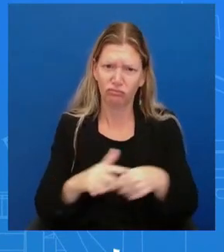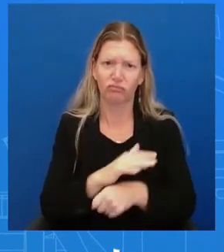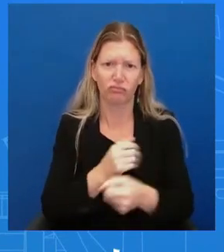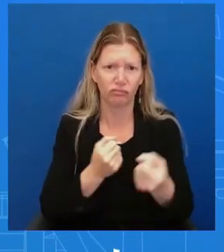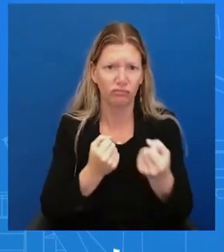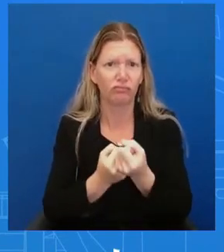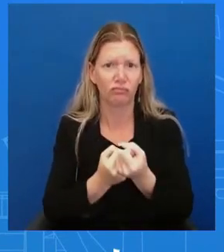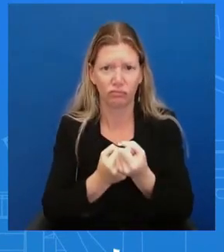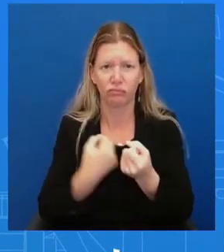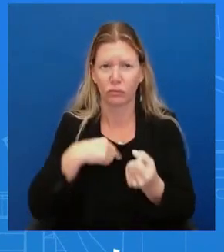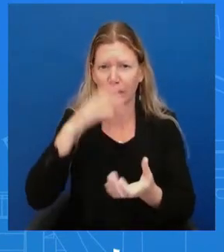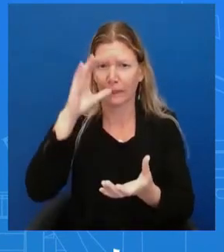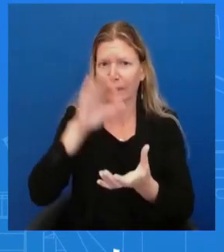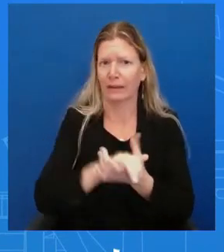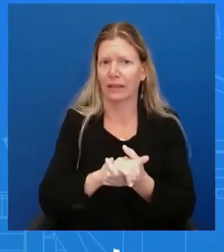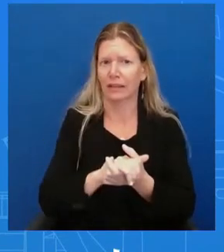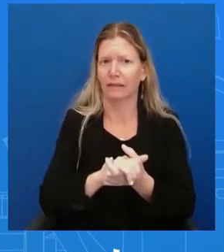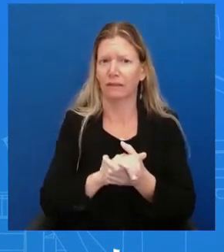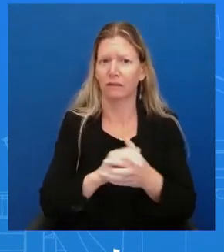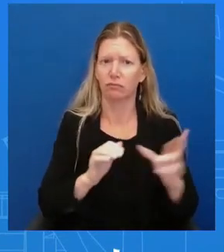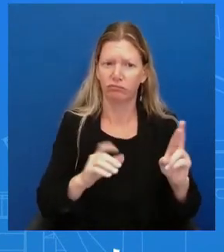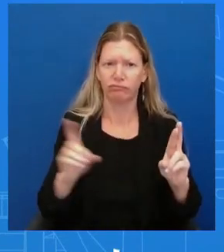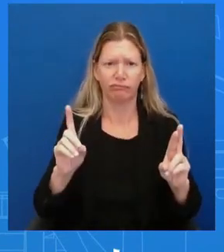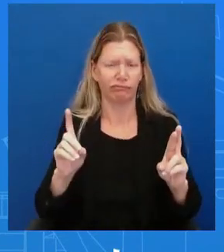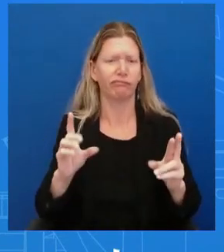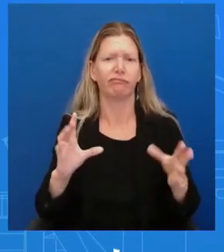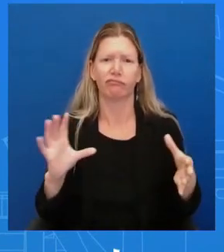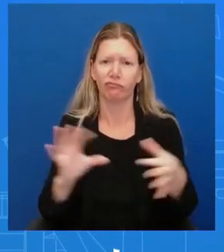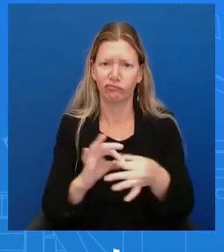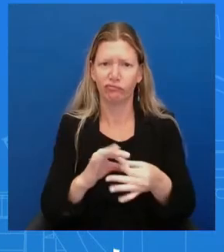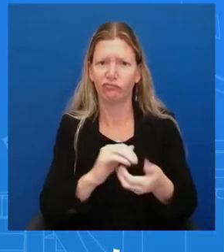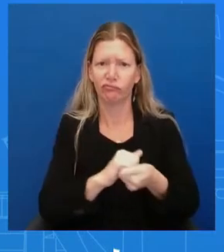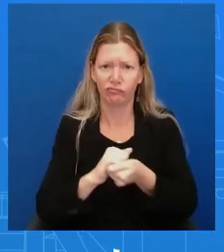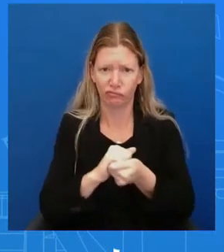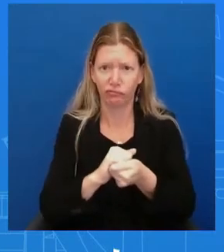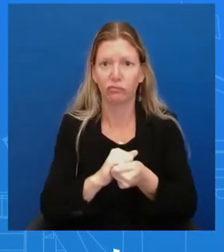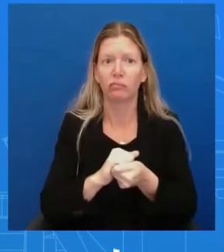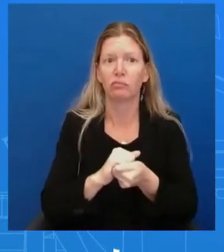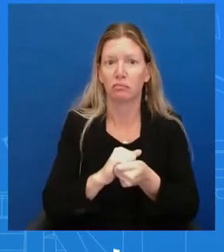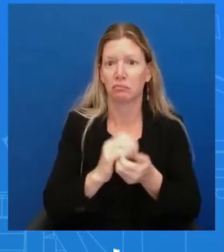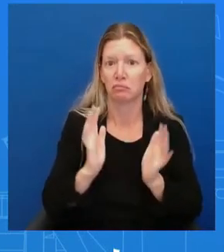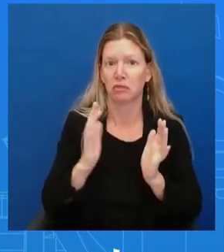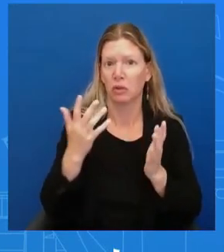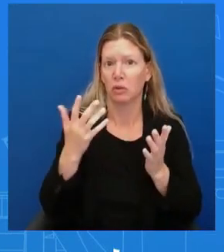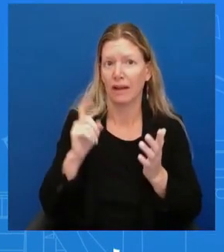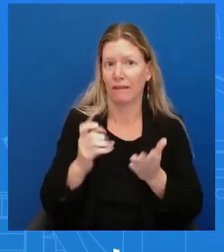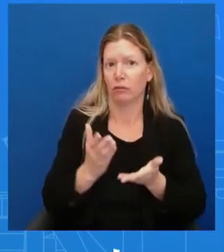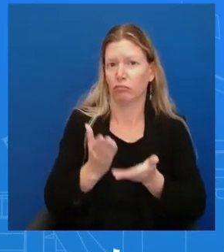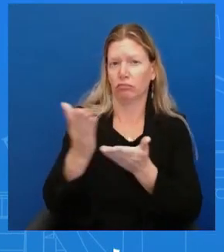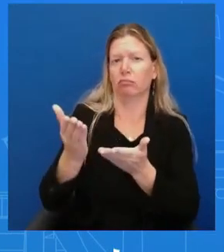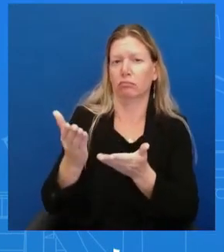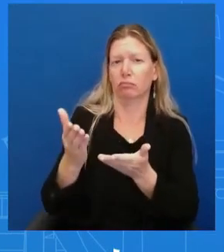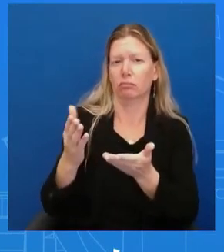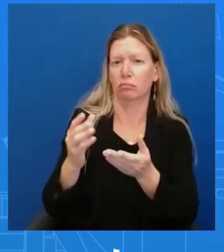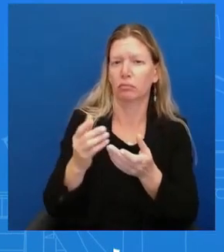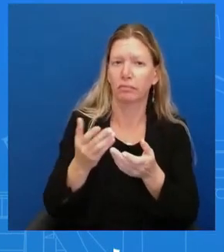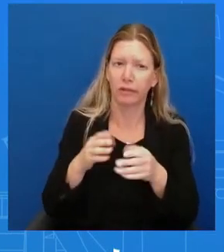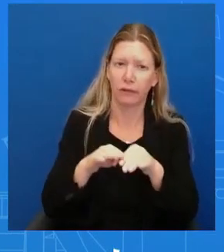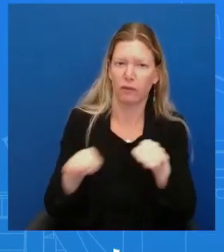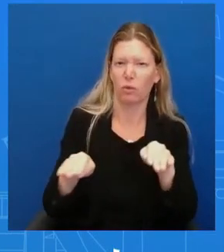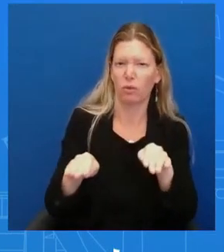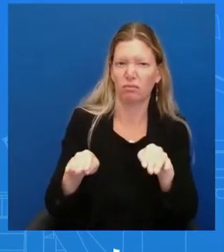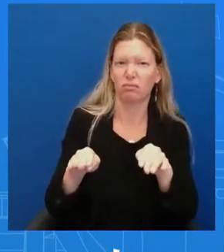if he would put it on the floor. That's all he needs to do. And so that's what we believe the Speaker, how it should be moved forward. I'm just not going to get